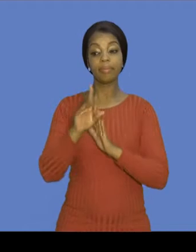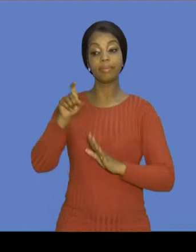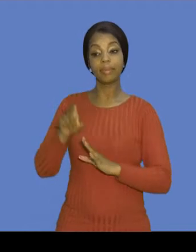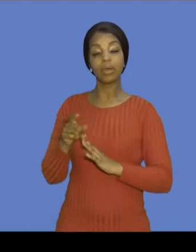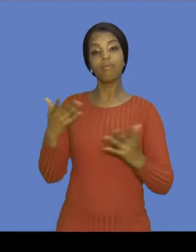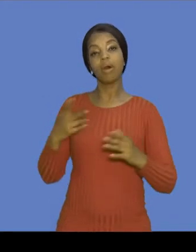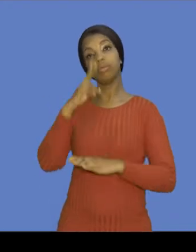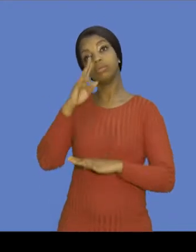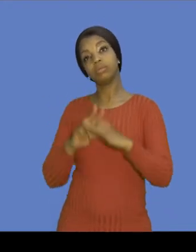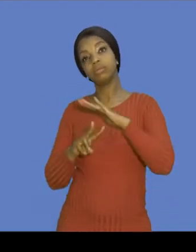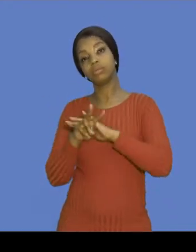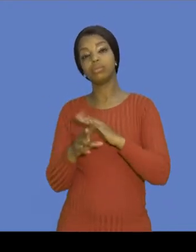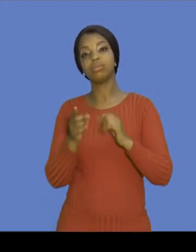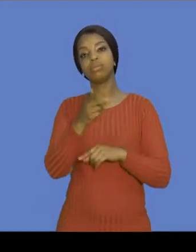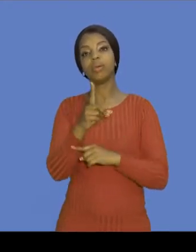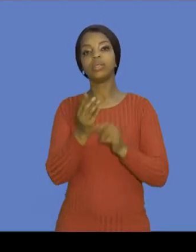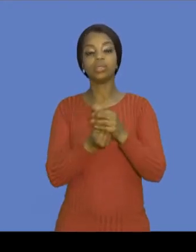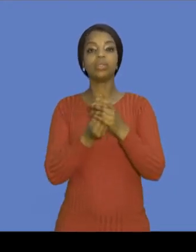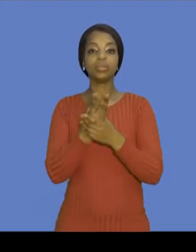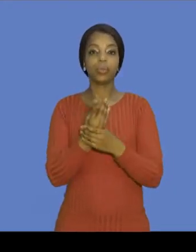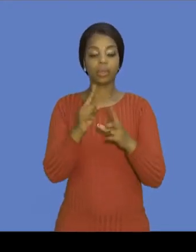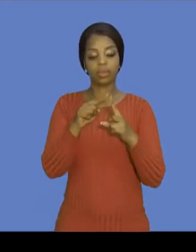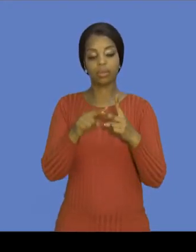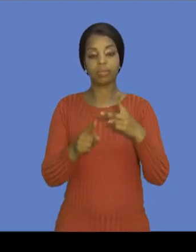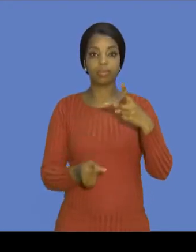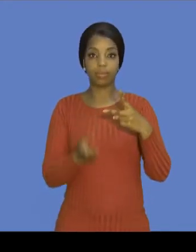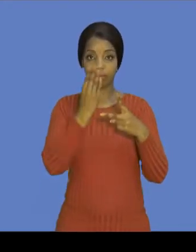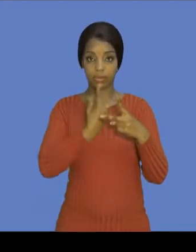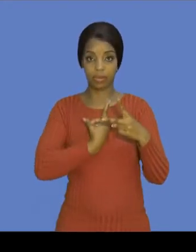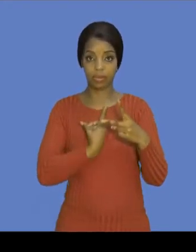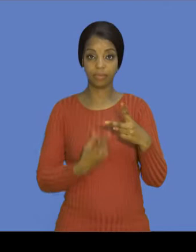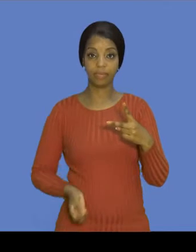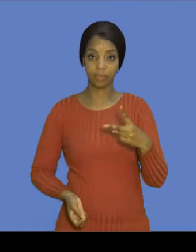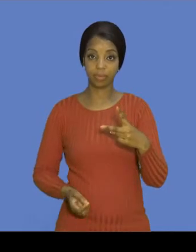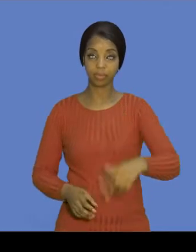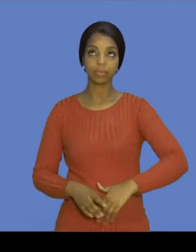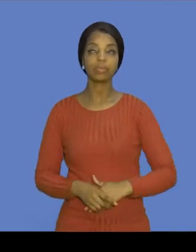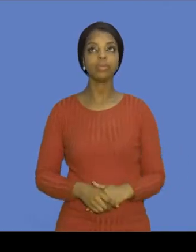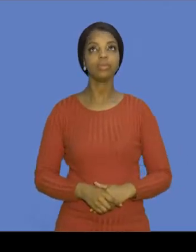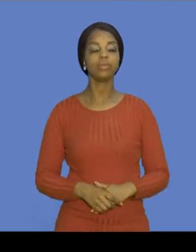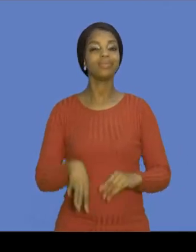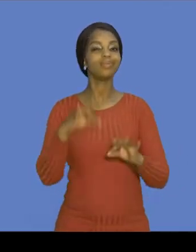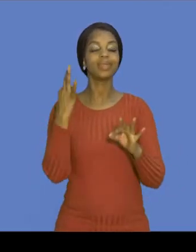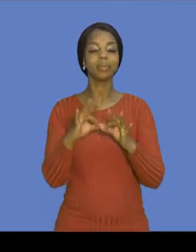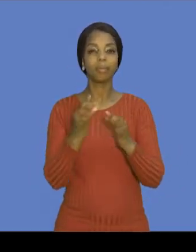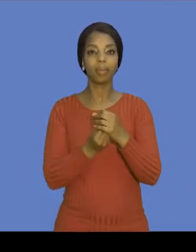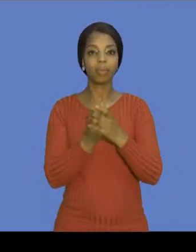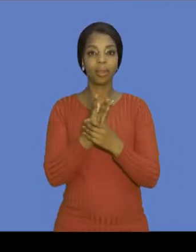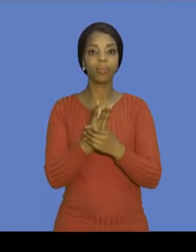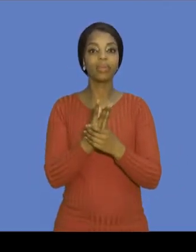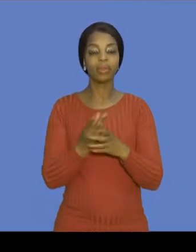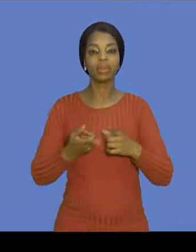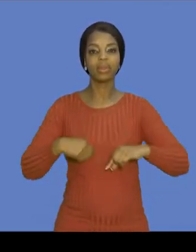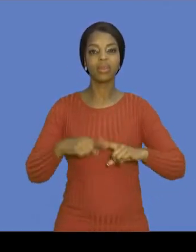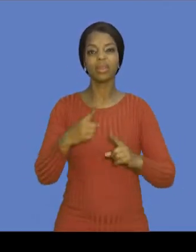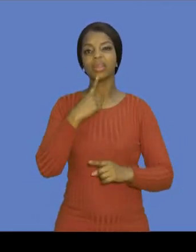question that you need to please ask yourself. Now, with simple growth, remember that we said it's when the measure or